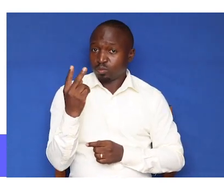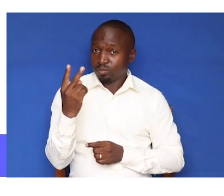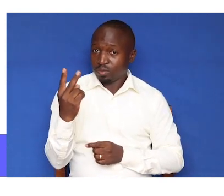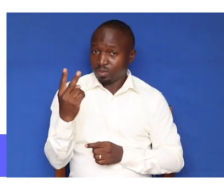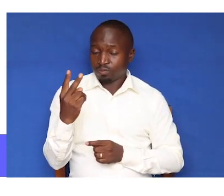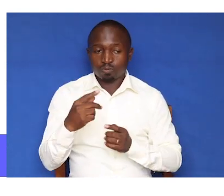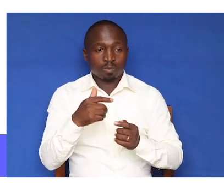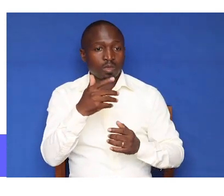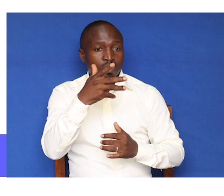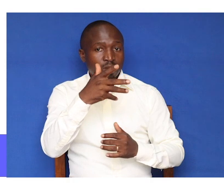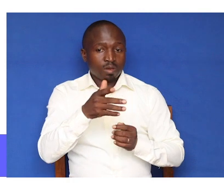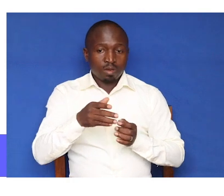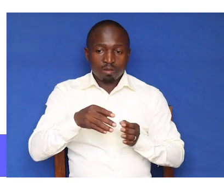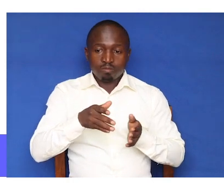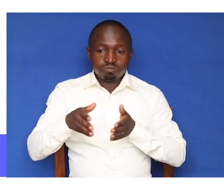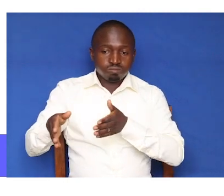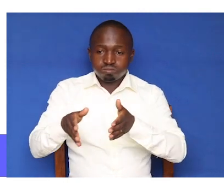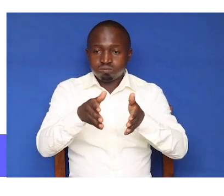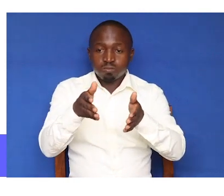including warm and cold currents.